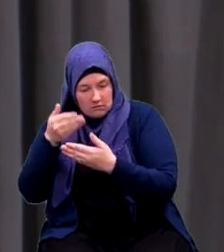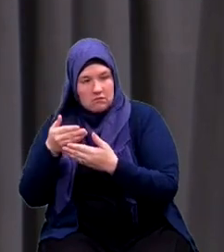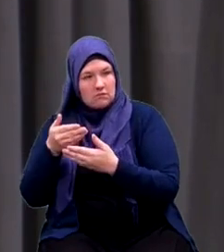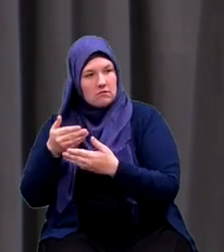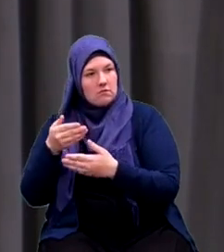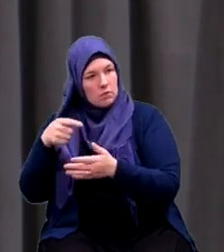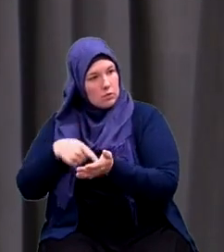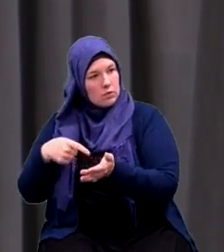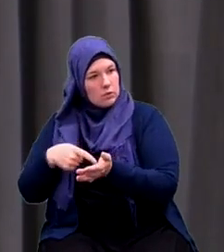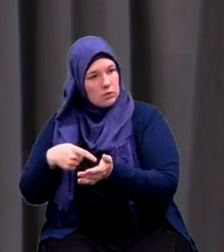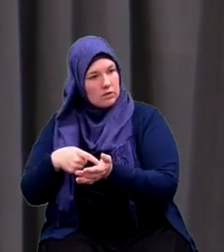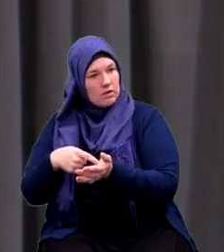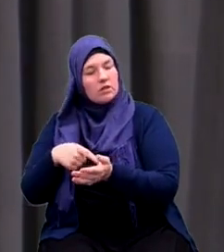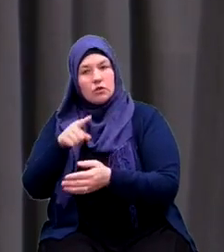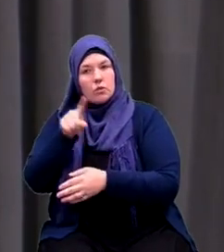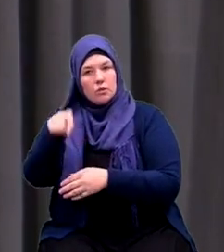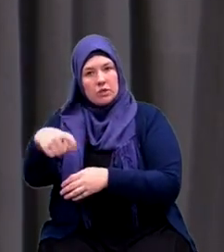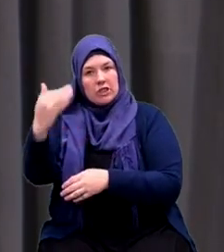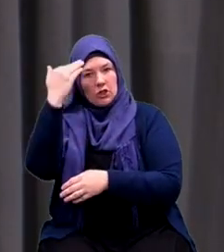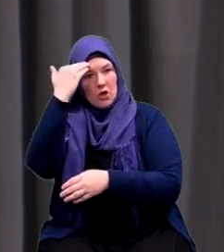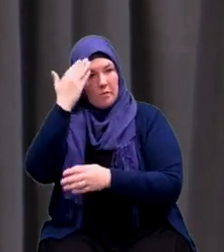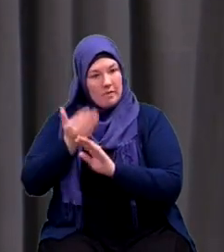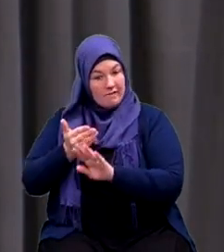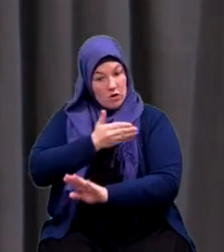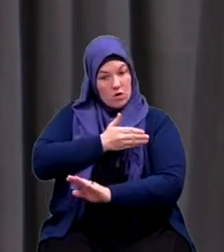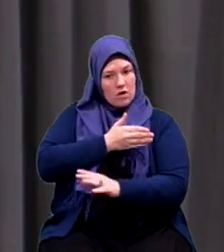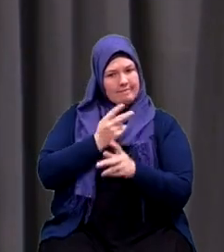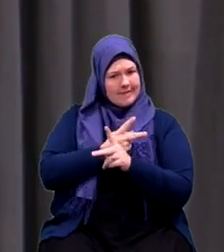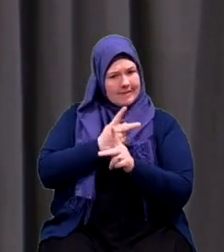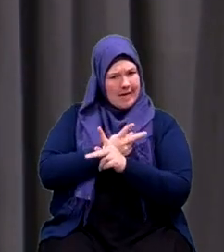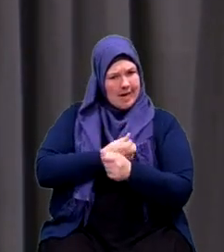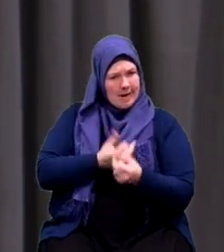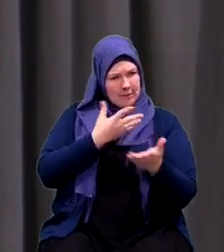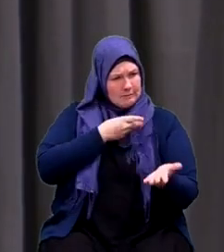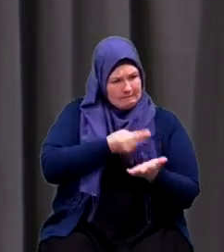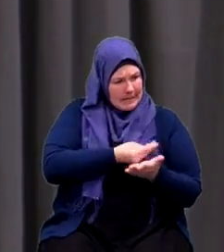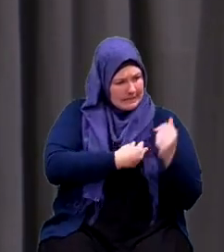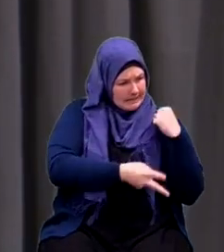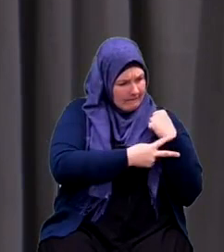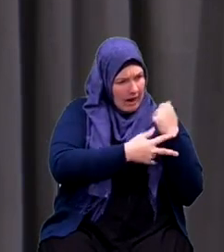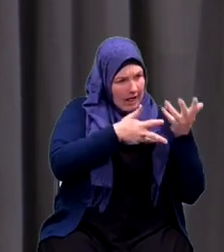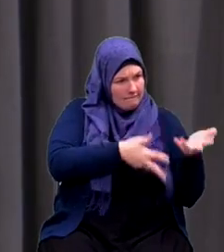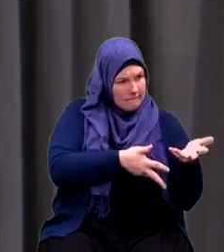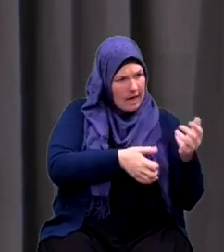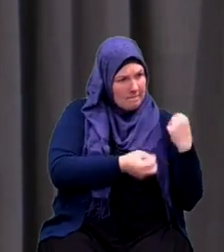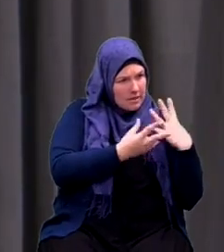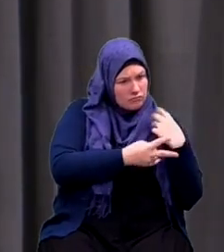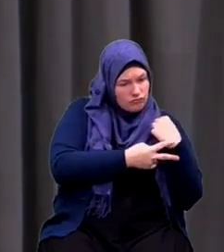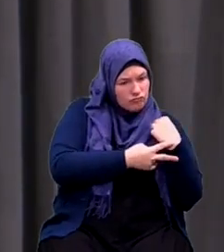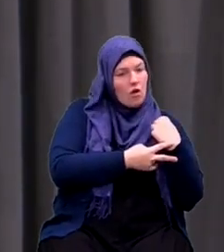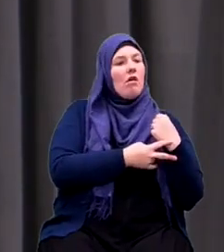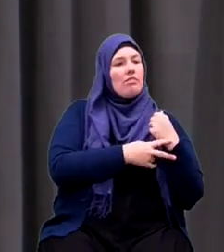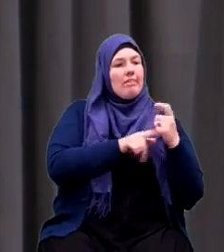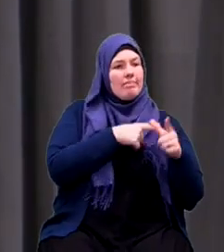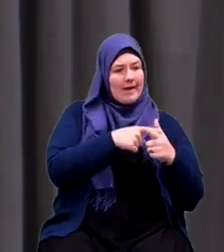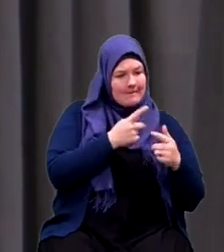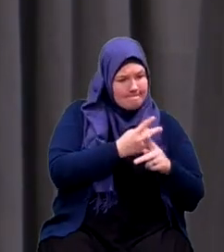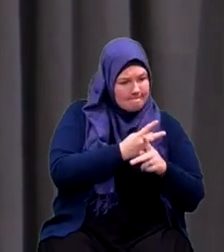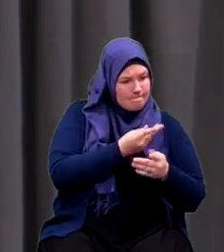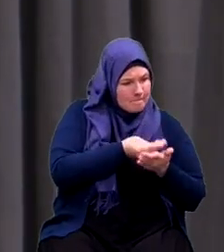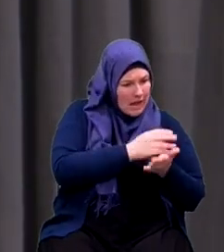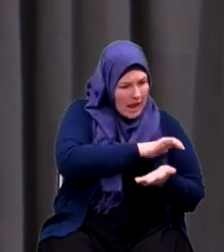known who are the people that you're going to reach out with your zakah with. So we have